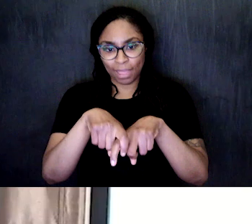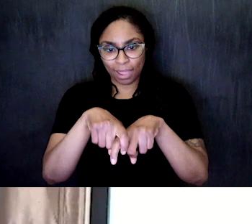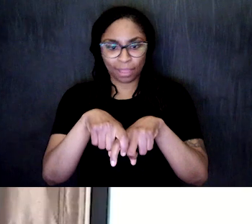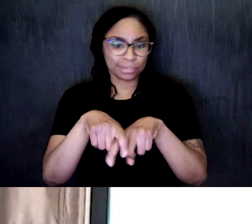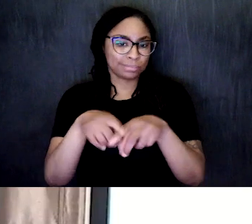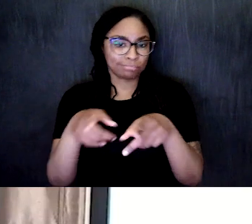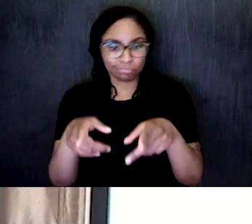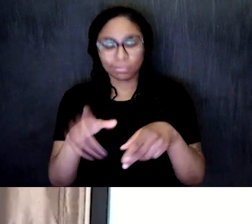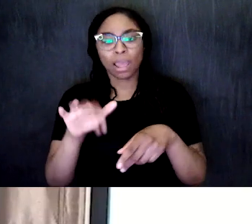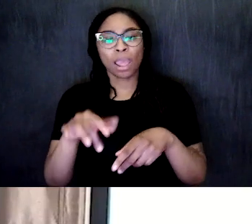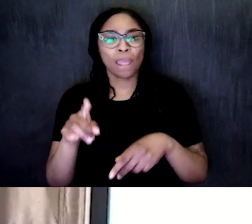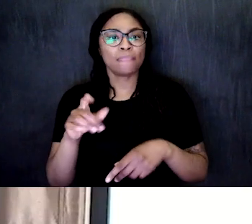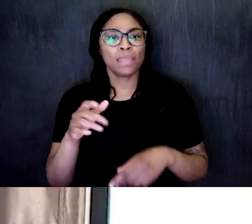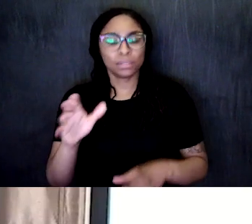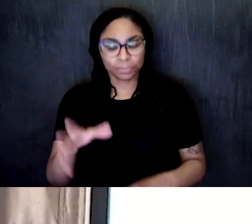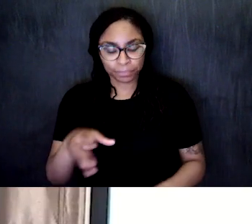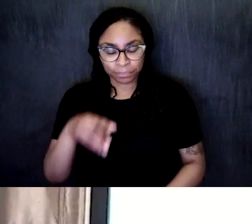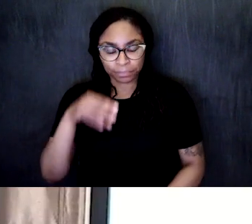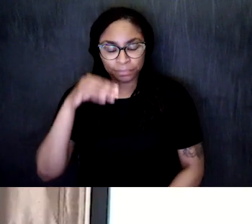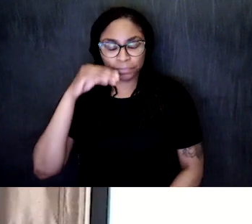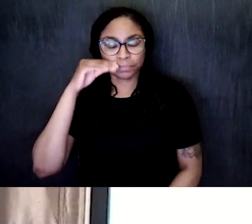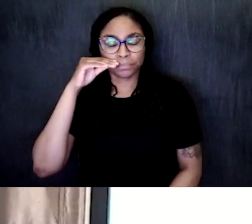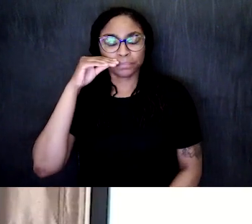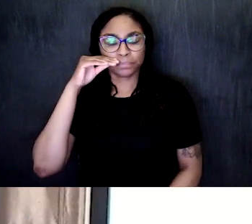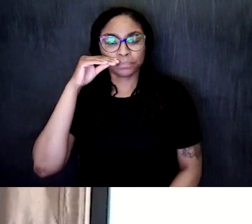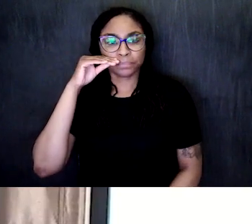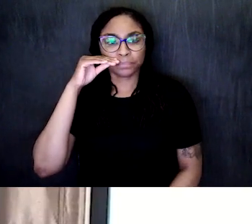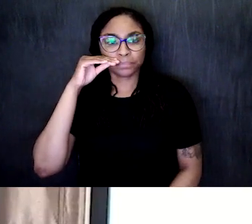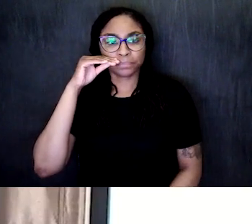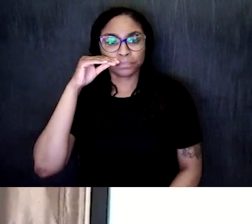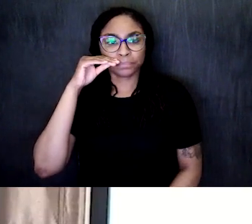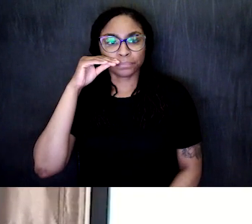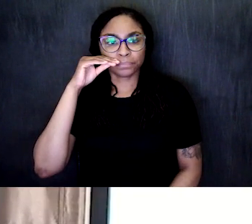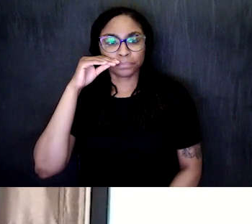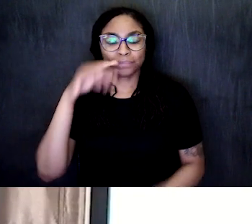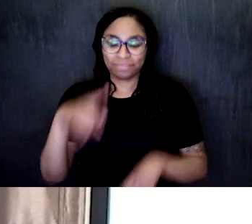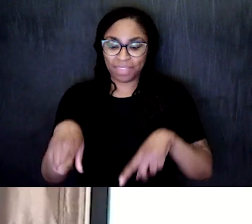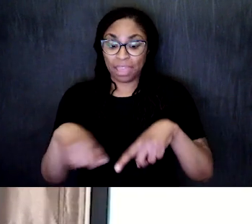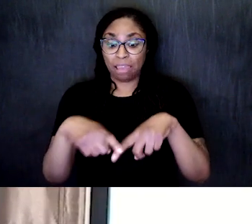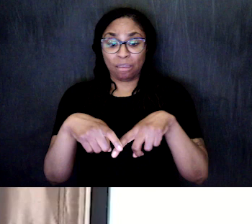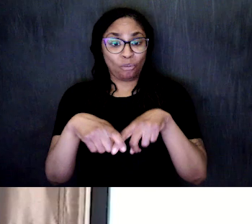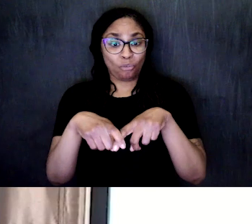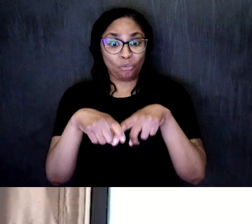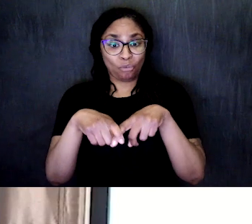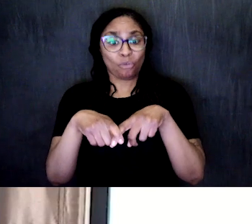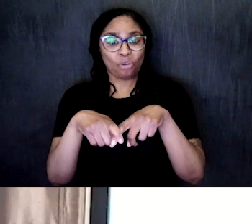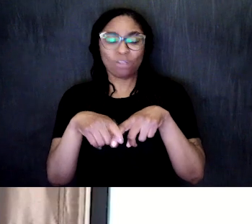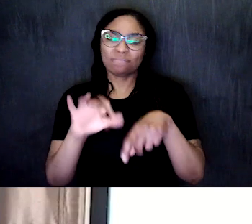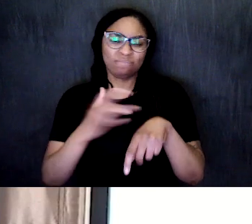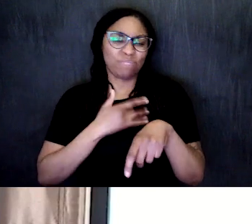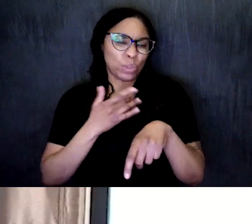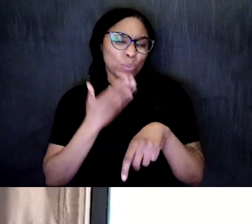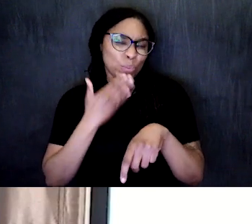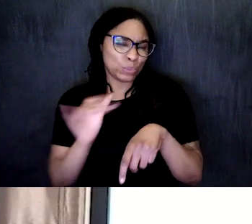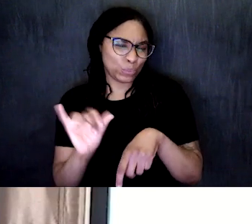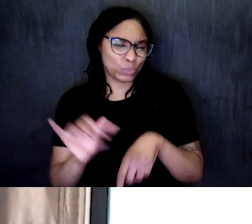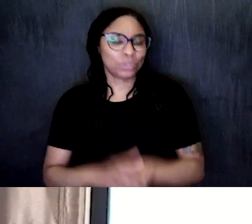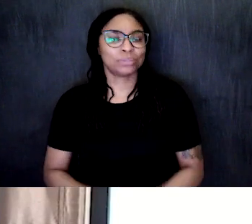your legs in one direction. Take a deep breath in. Feels good to cross the ankles.